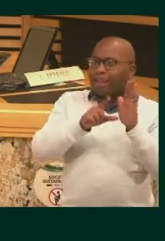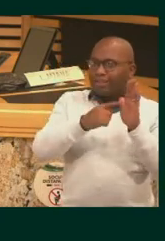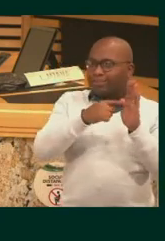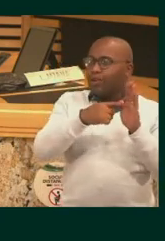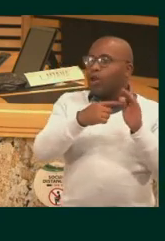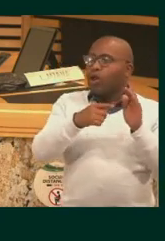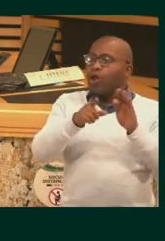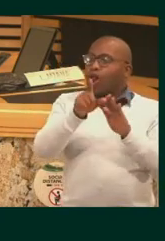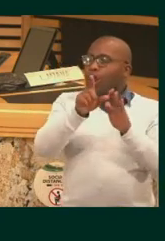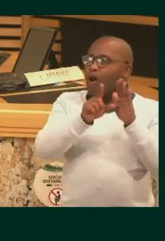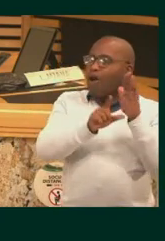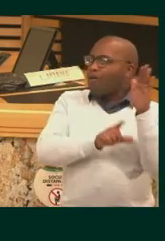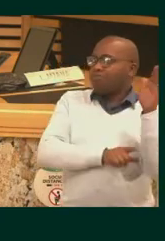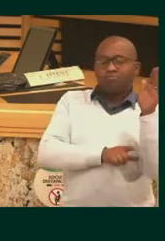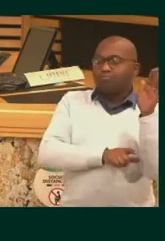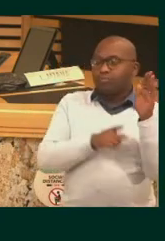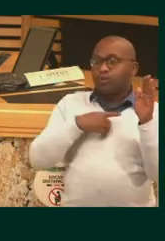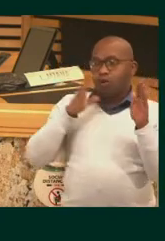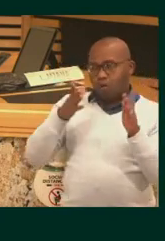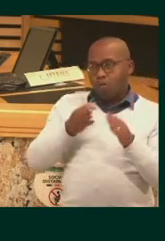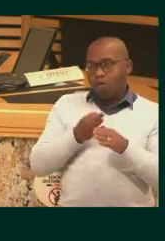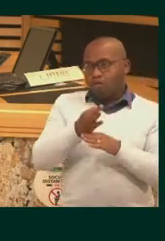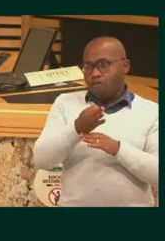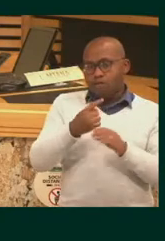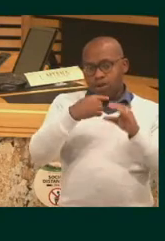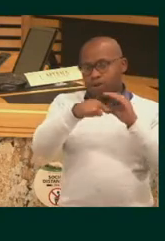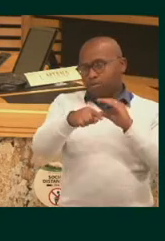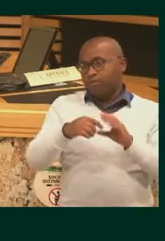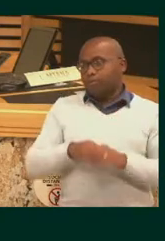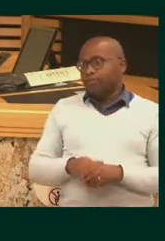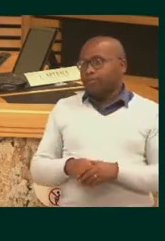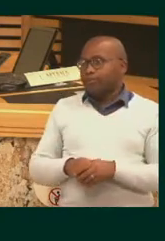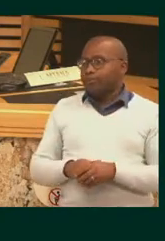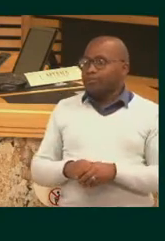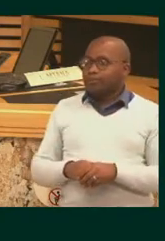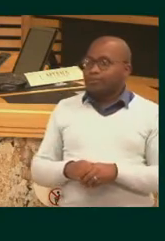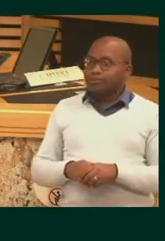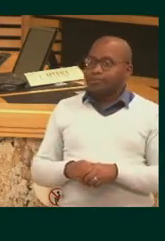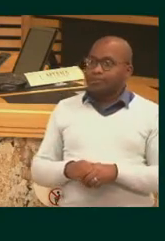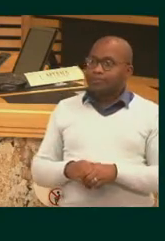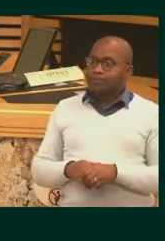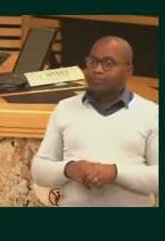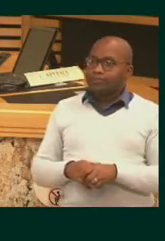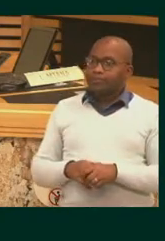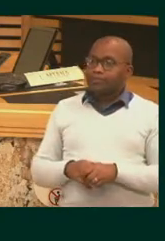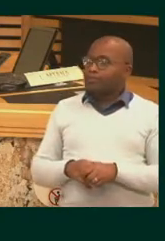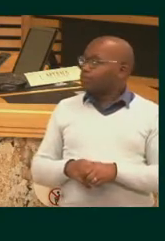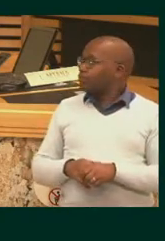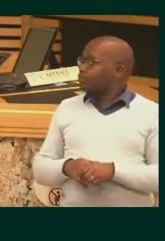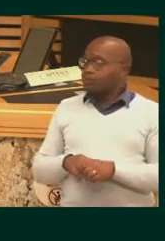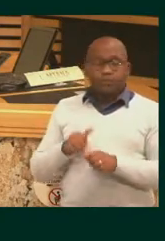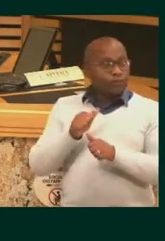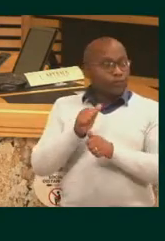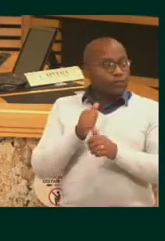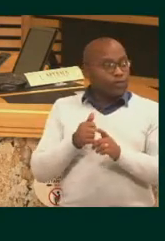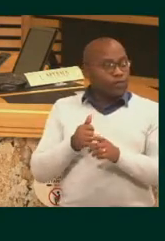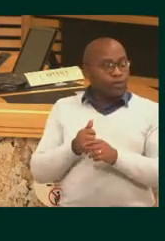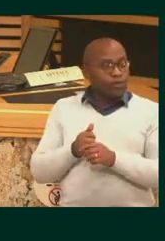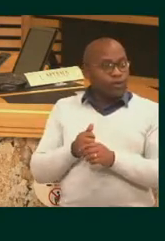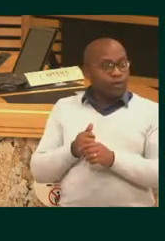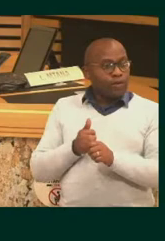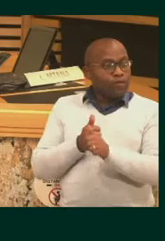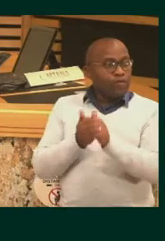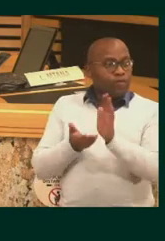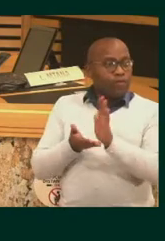forwarded to The Honorable member that's the first one thank you very much can I get a follow up and whether